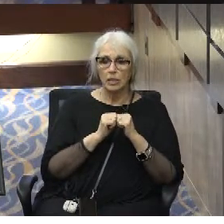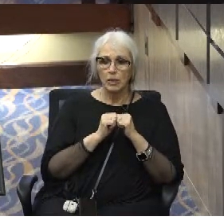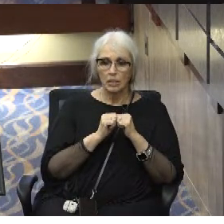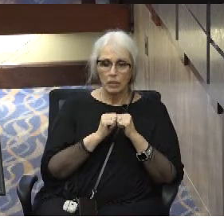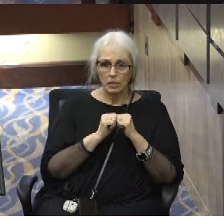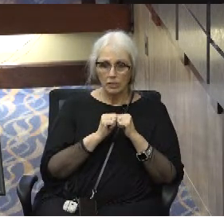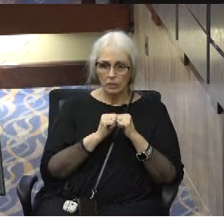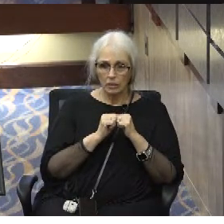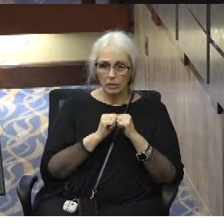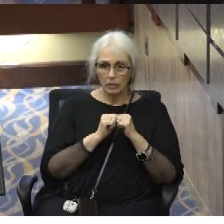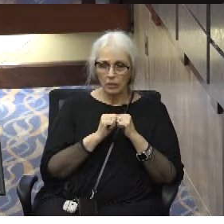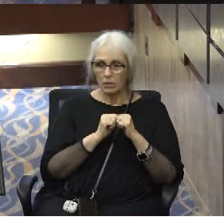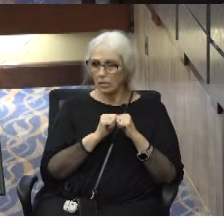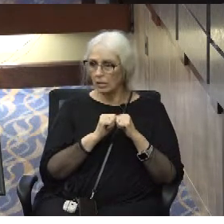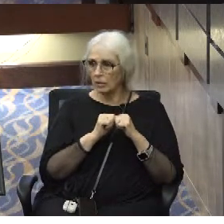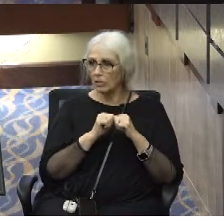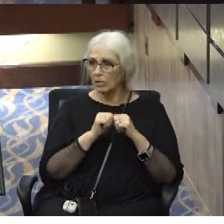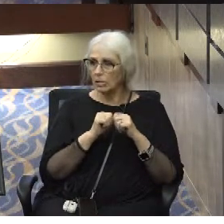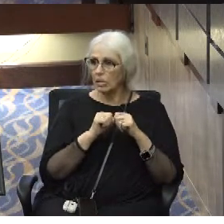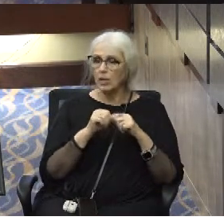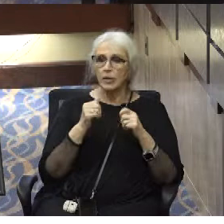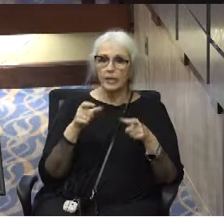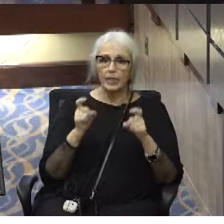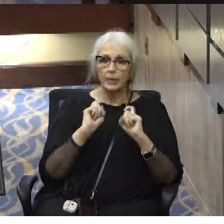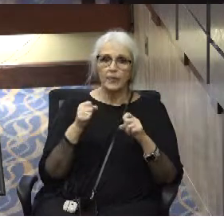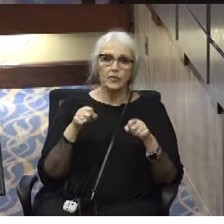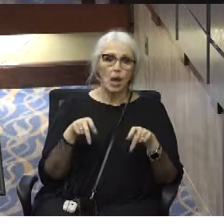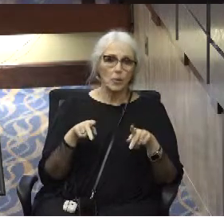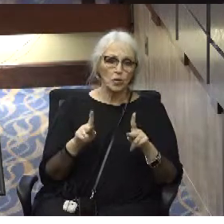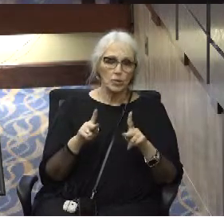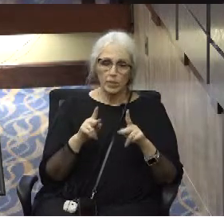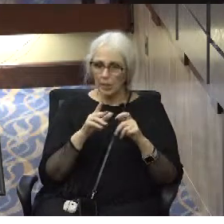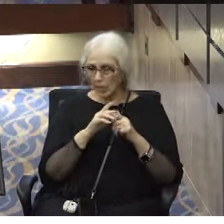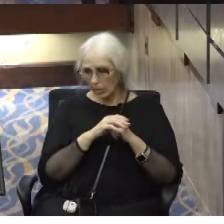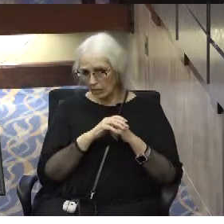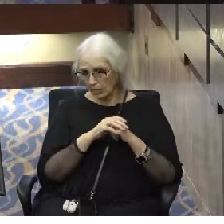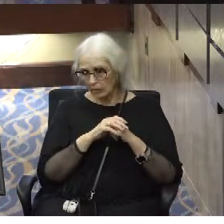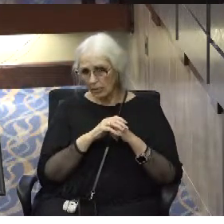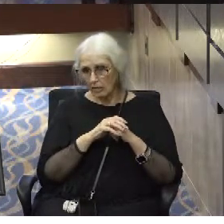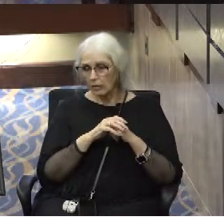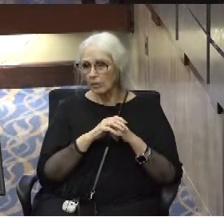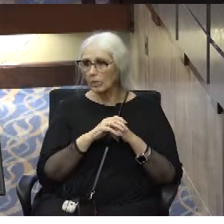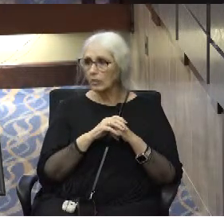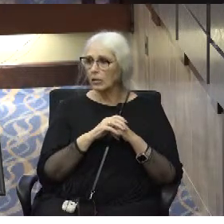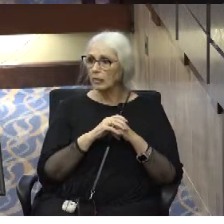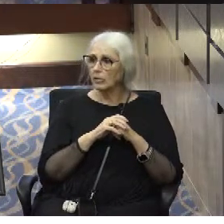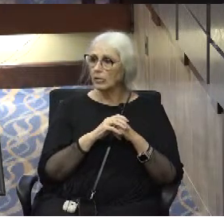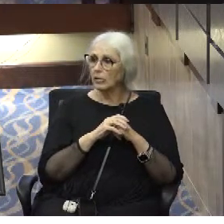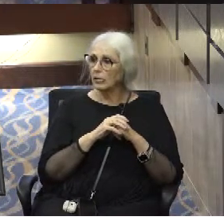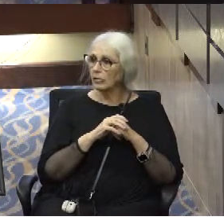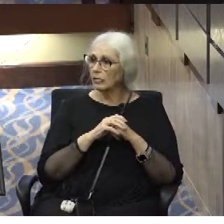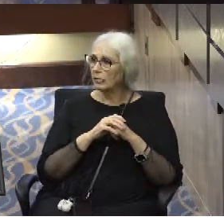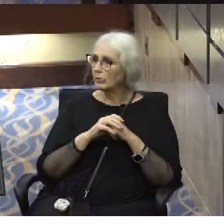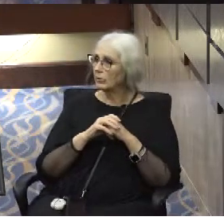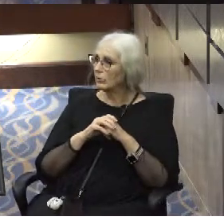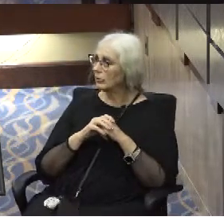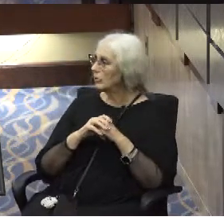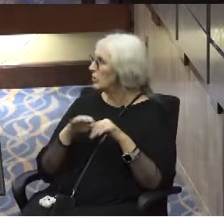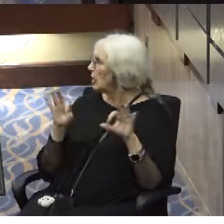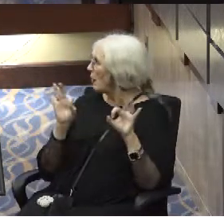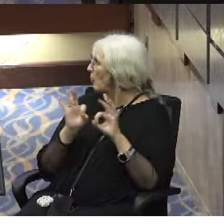weekly discussions about the budget, we figured an opportunity to bring up anything that is of importance to you for